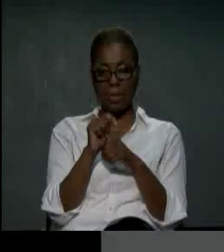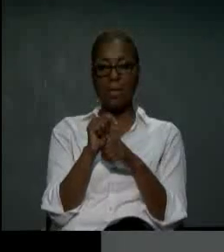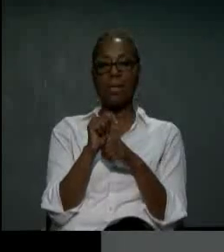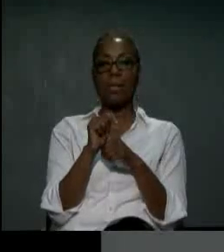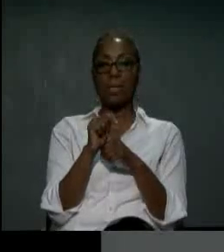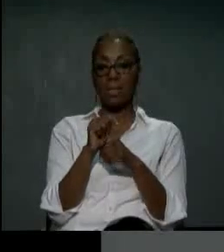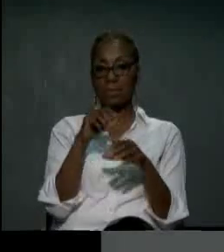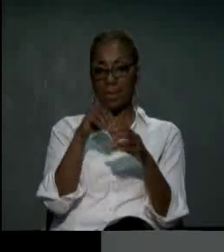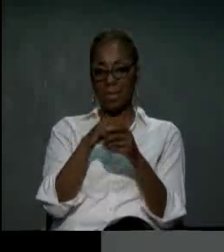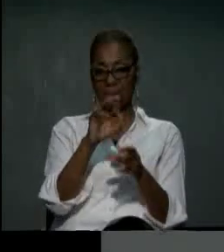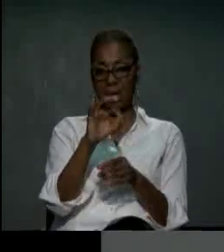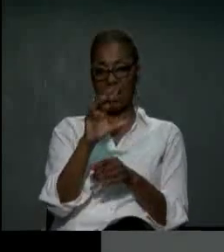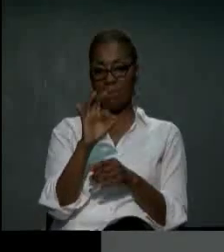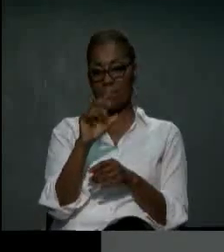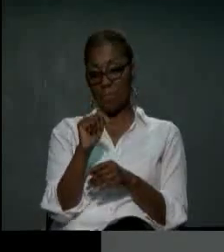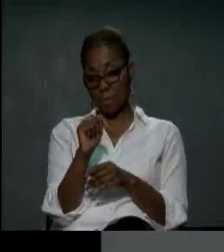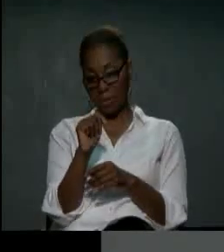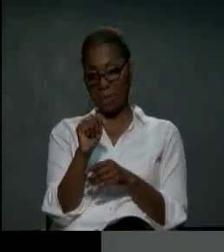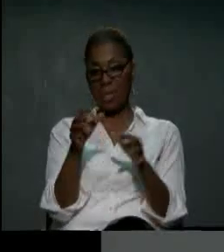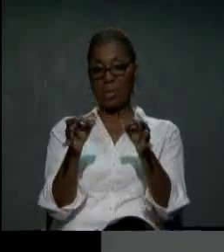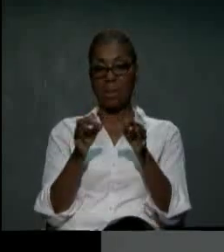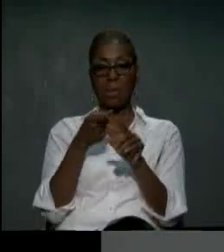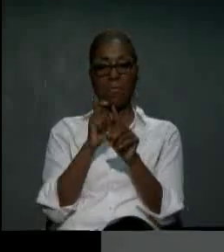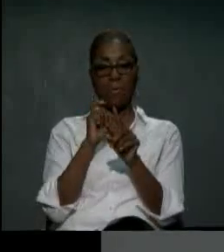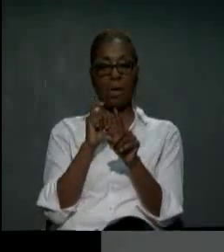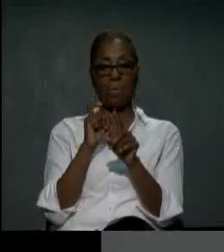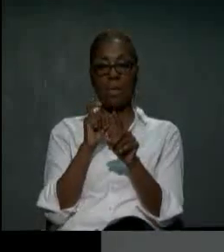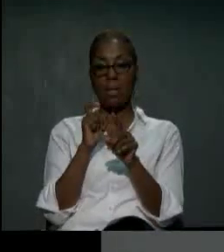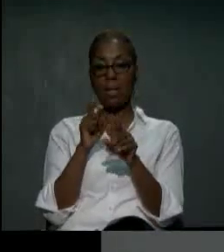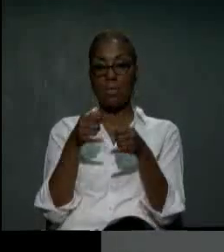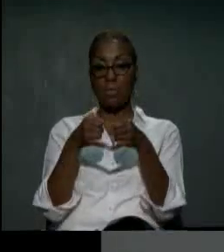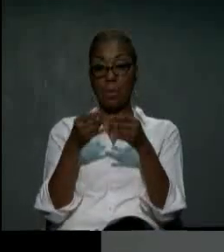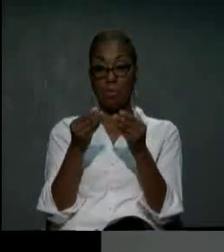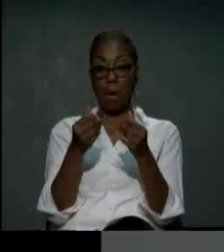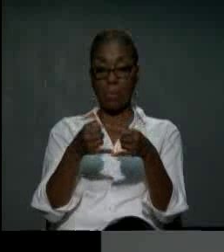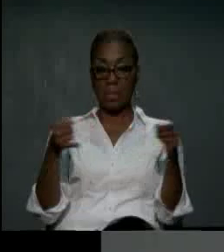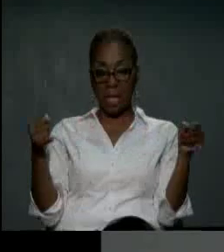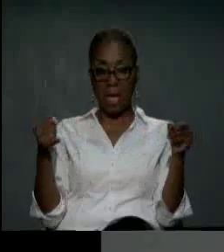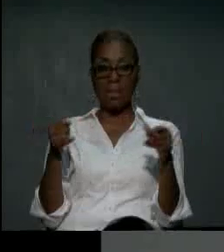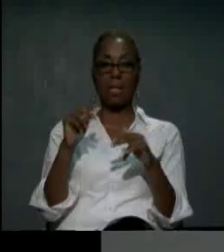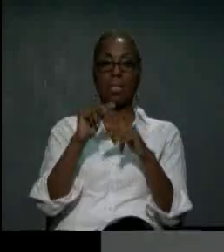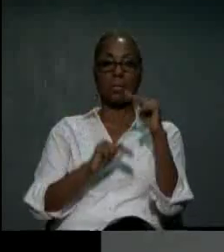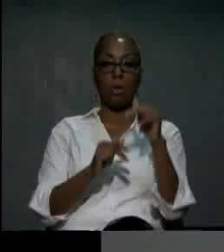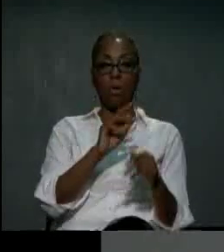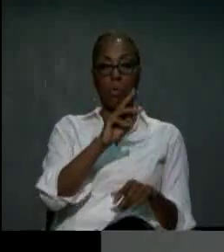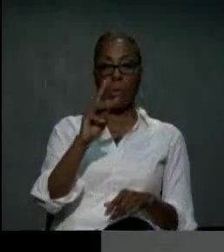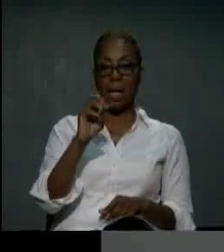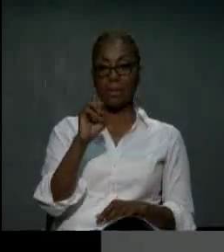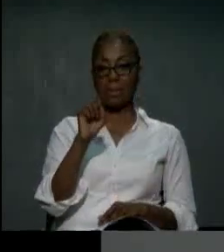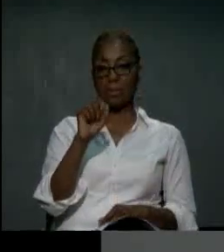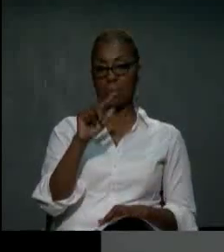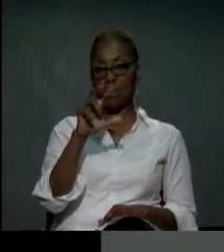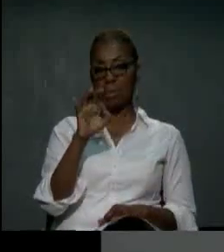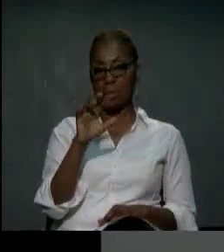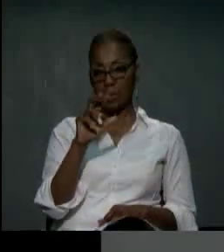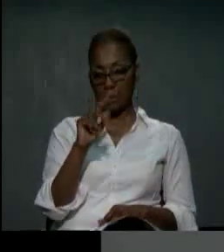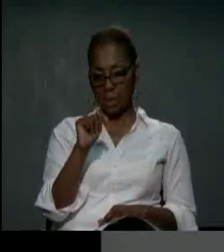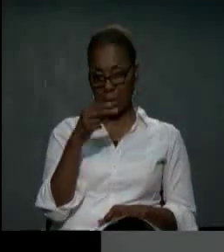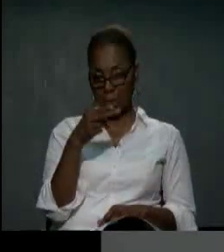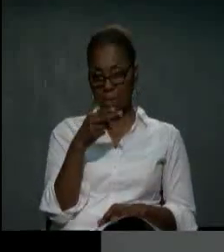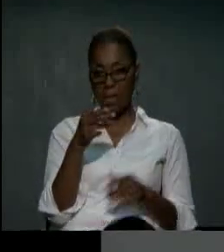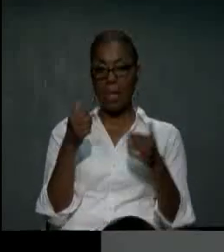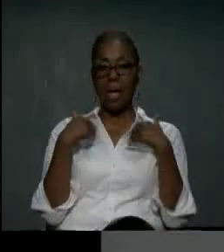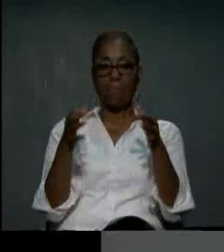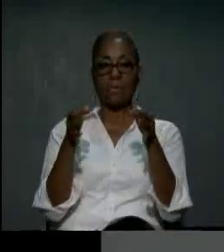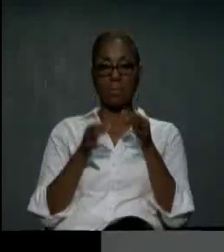located within 9-foot 6-inch side yard setback from the side property line. The buildings located on West 39th Street are indicated with a minimum side yard